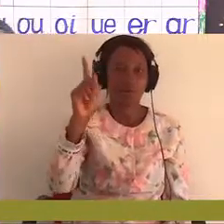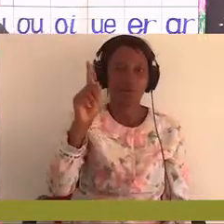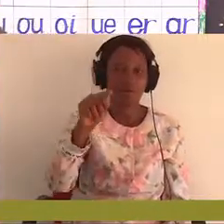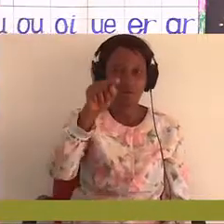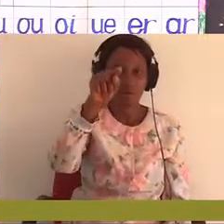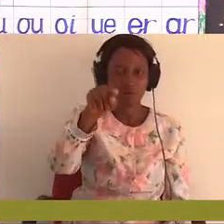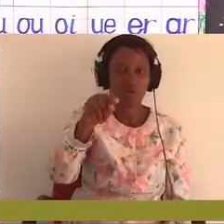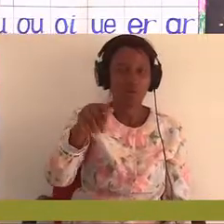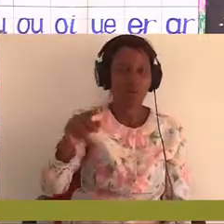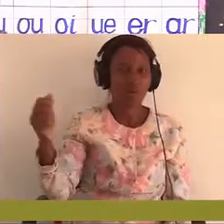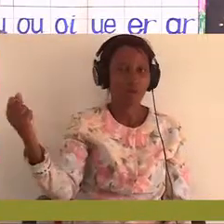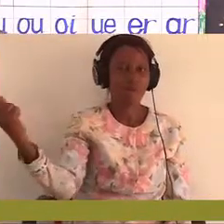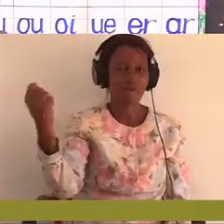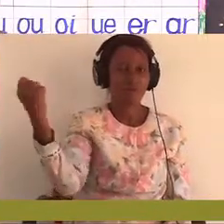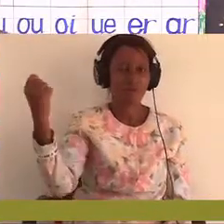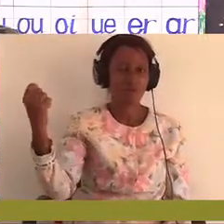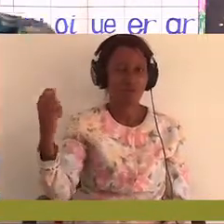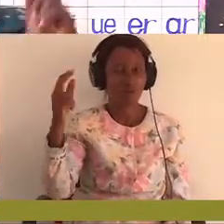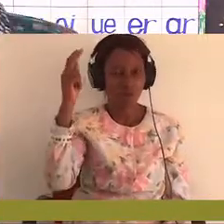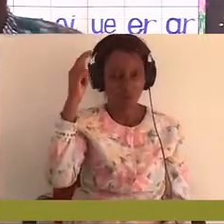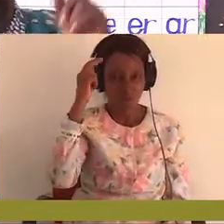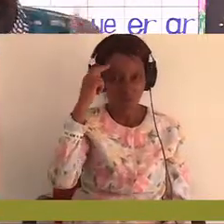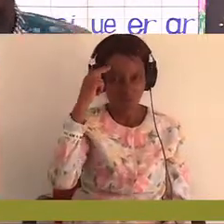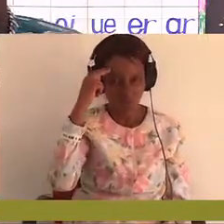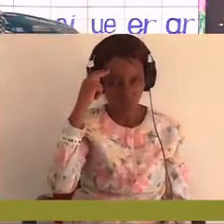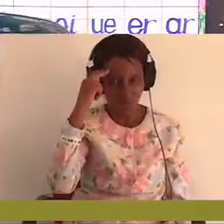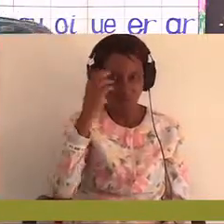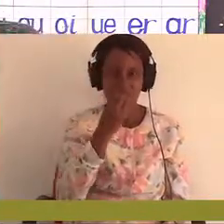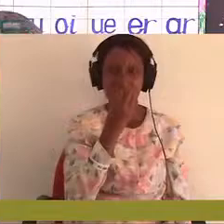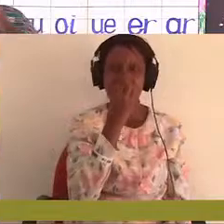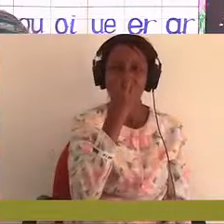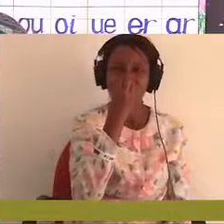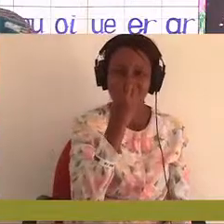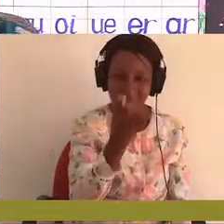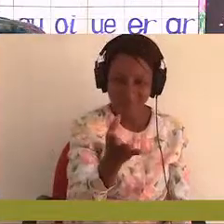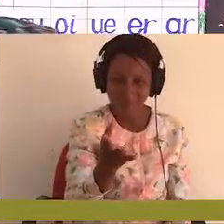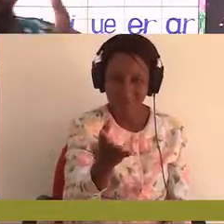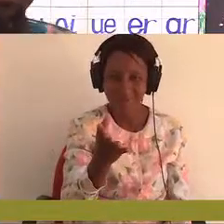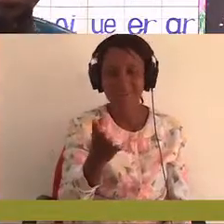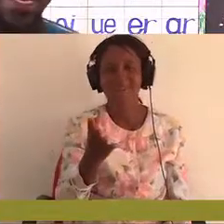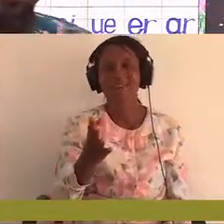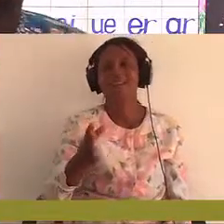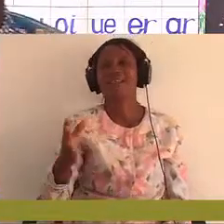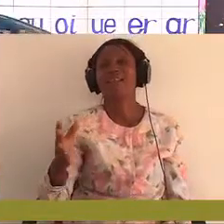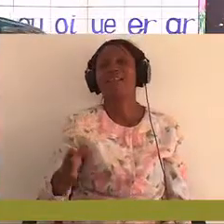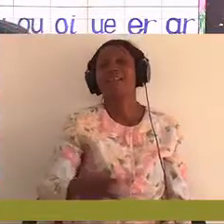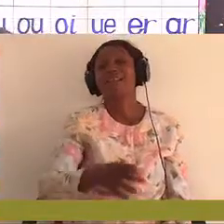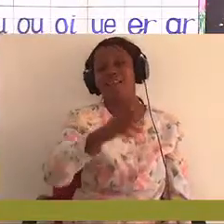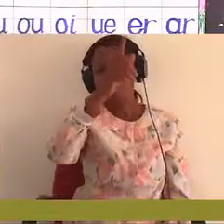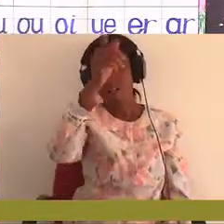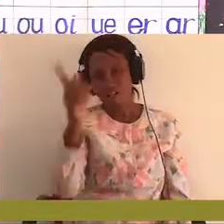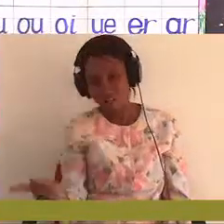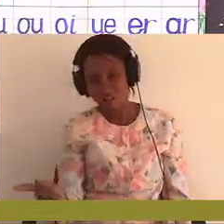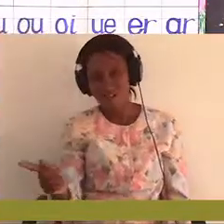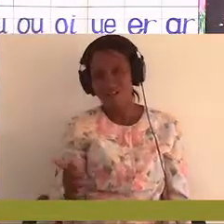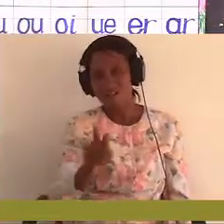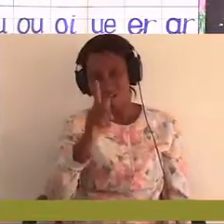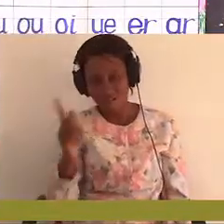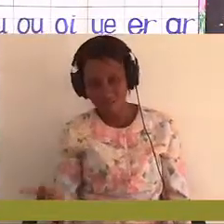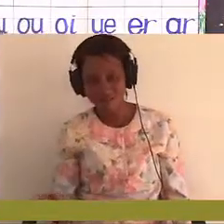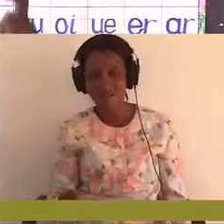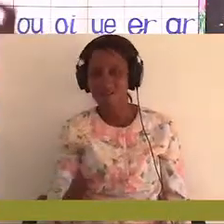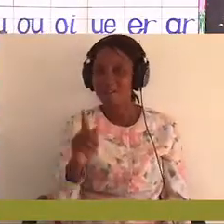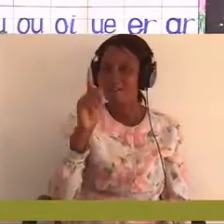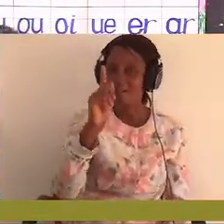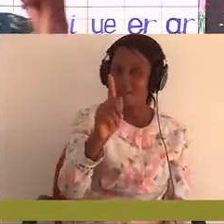know, say g. If you are strong and you know it, and you really want to show it, if you are